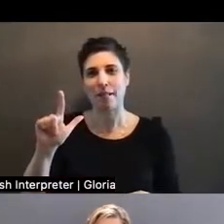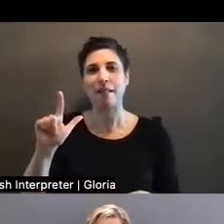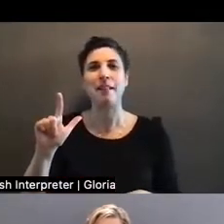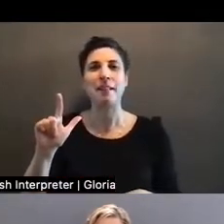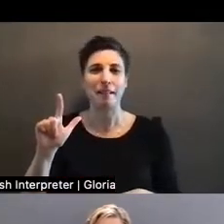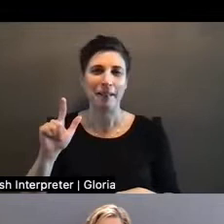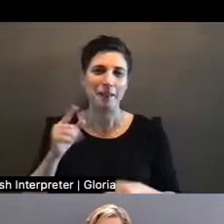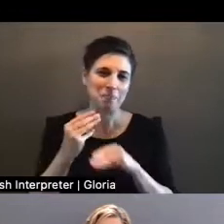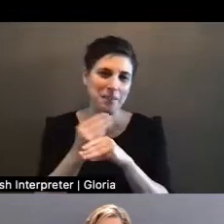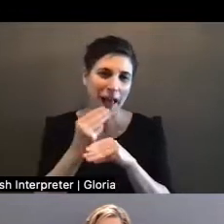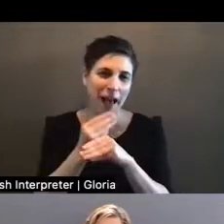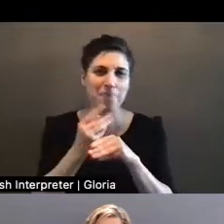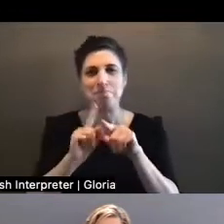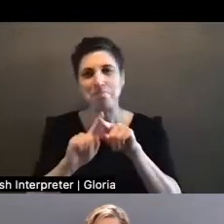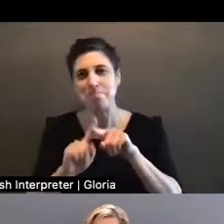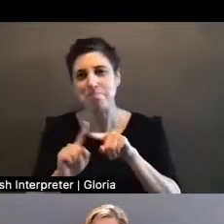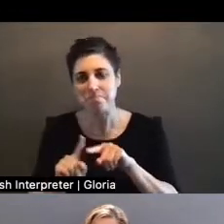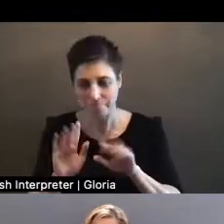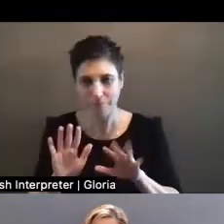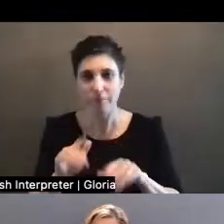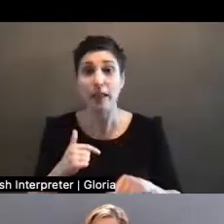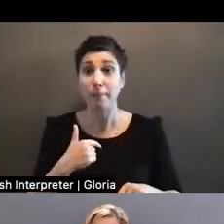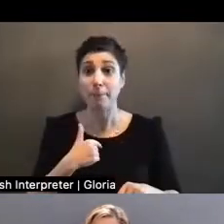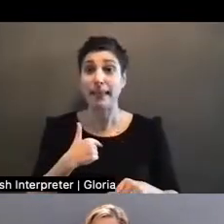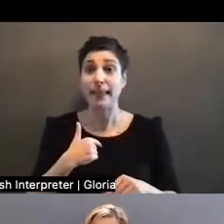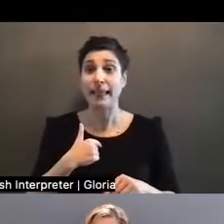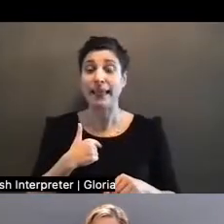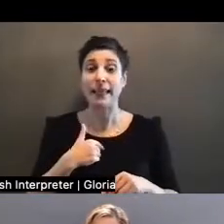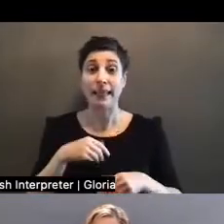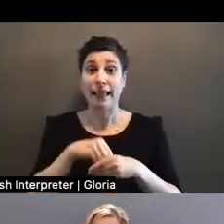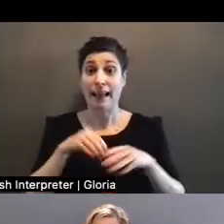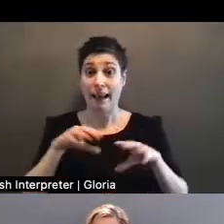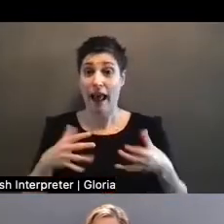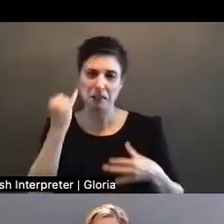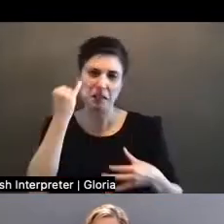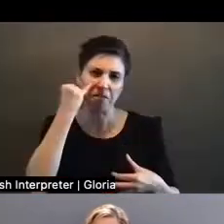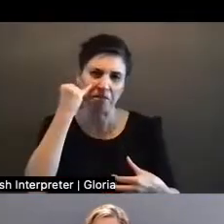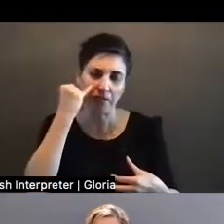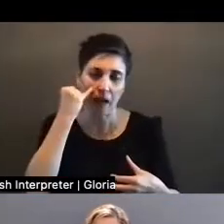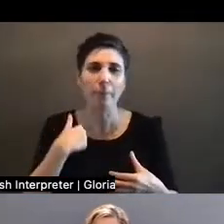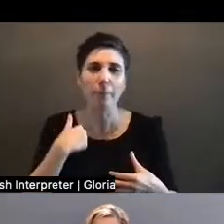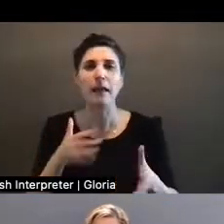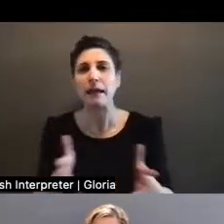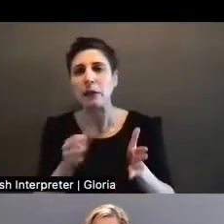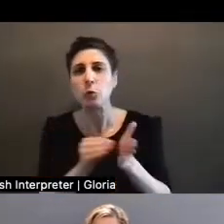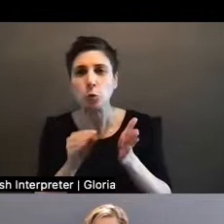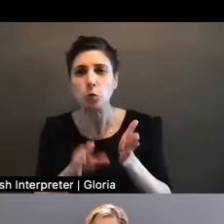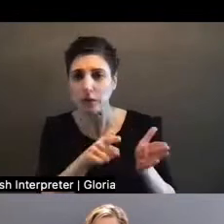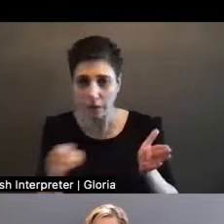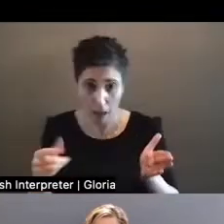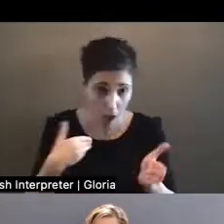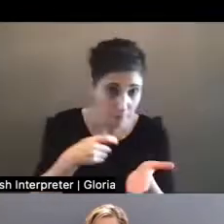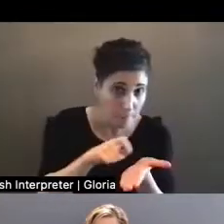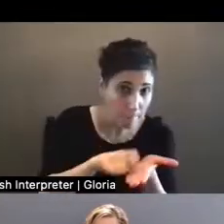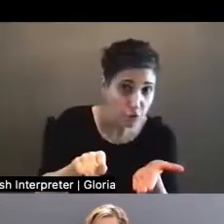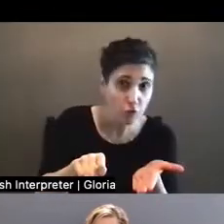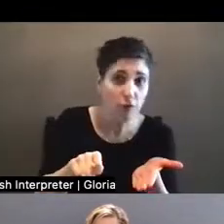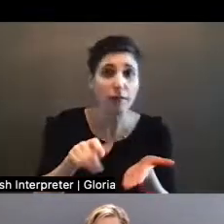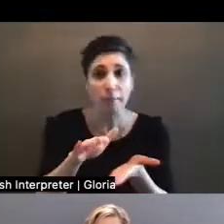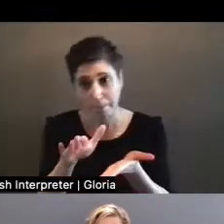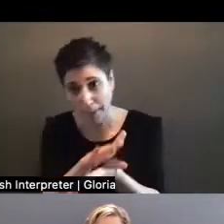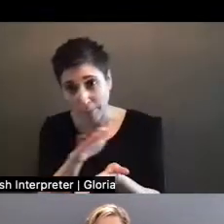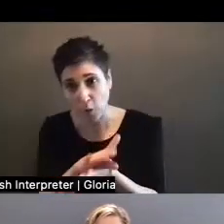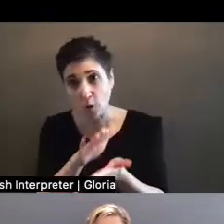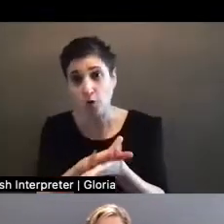encourage students to have a pencil and paper handy. And I might go through the first activity with